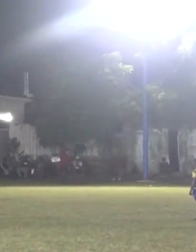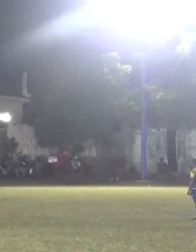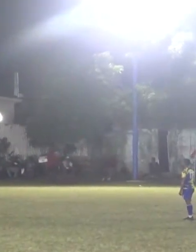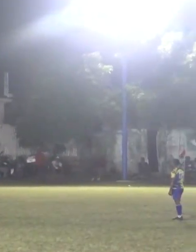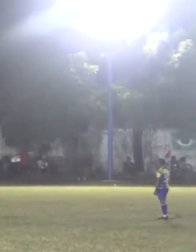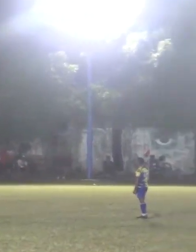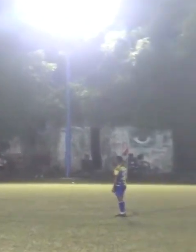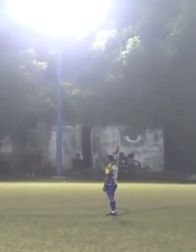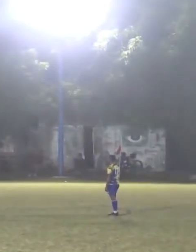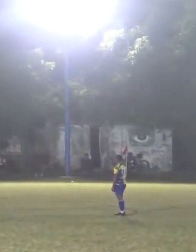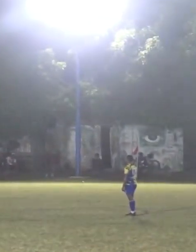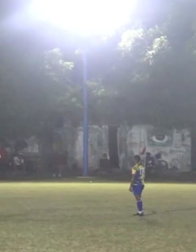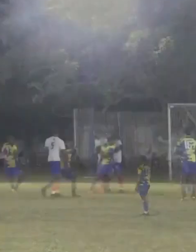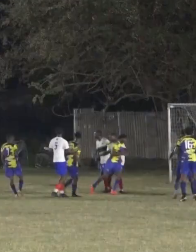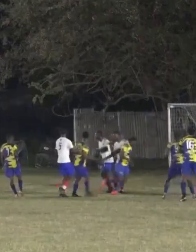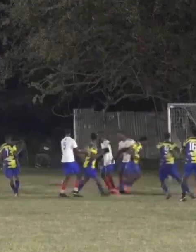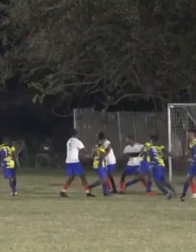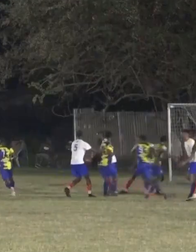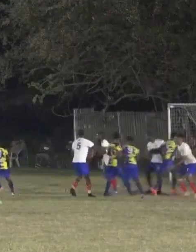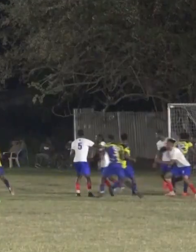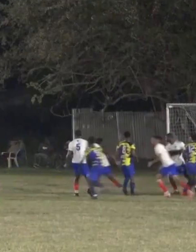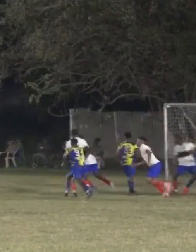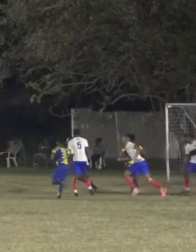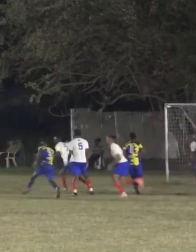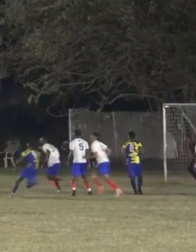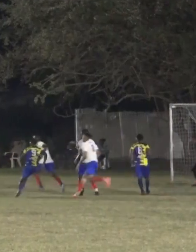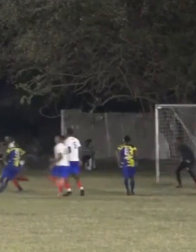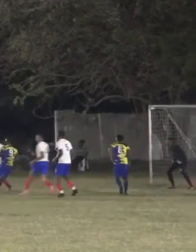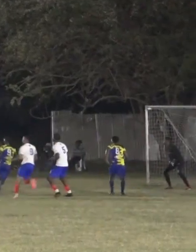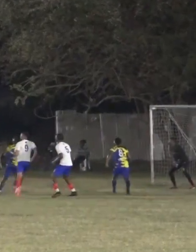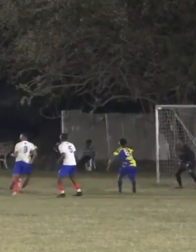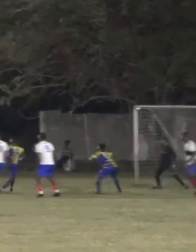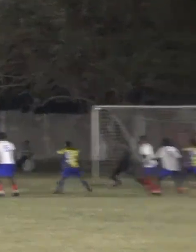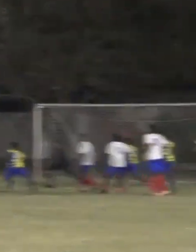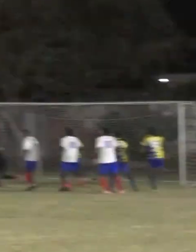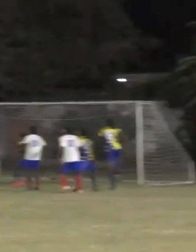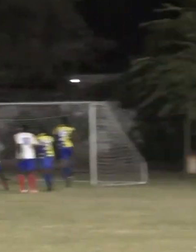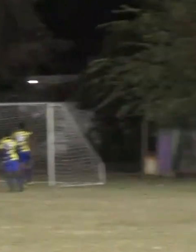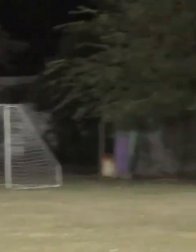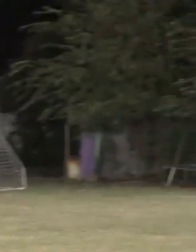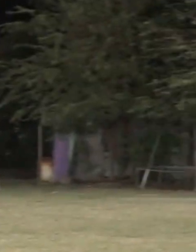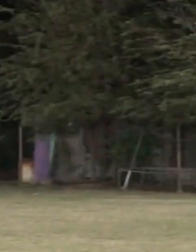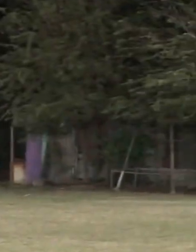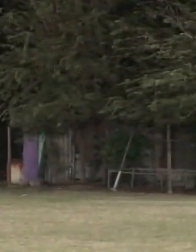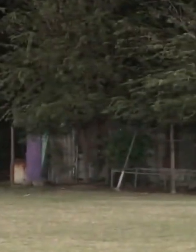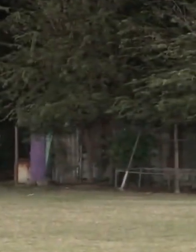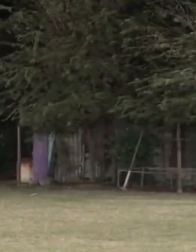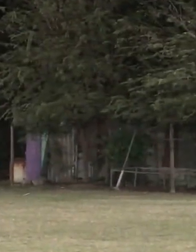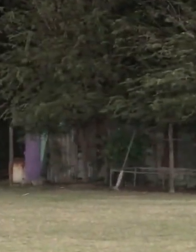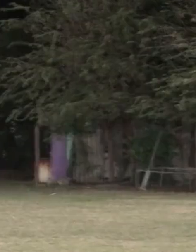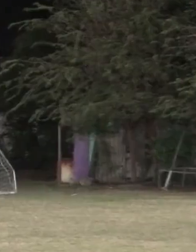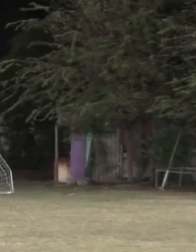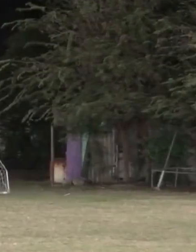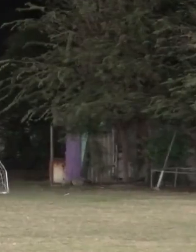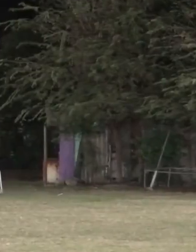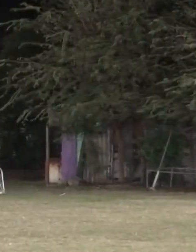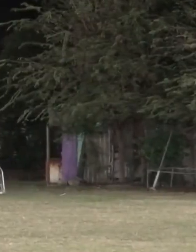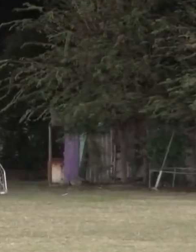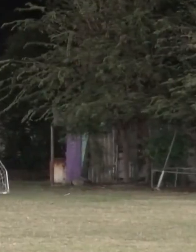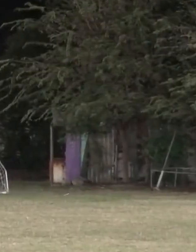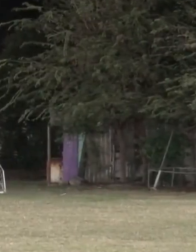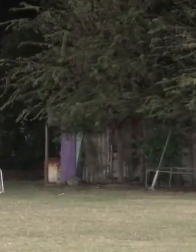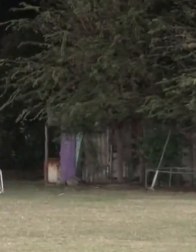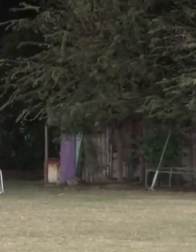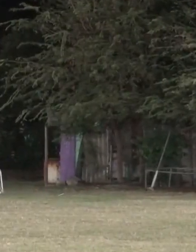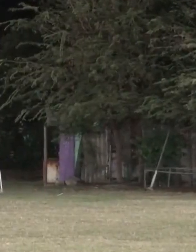their favour. Paradise would get 1 as consolation, and Ronaldo Trim would have his name behind it, but too late shall